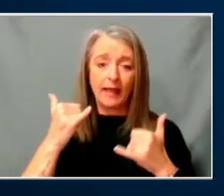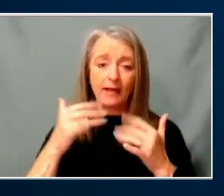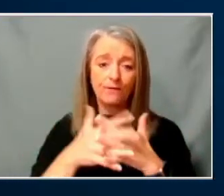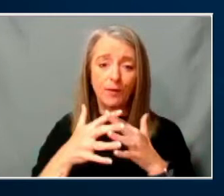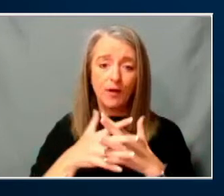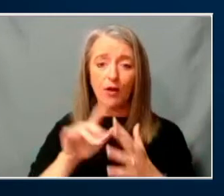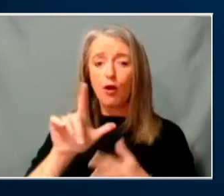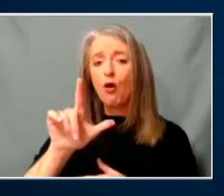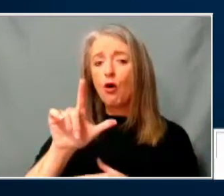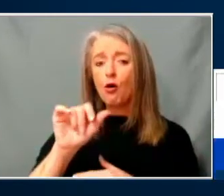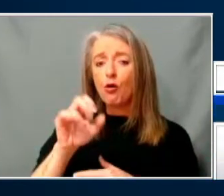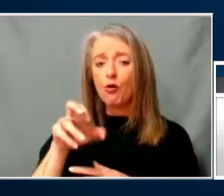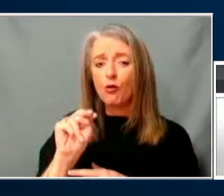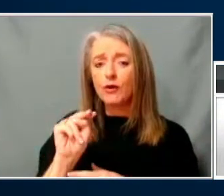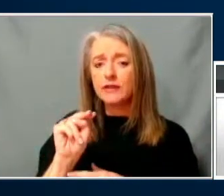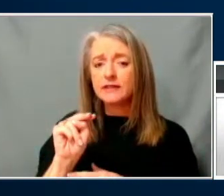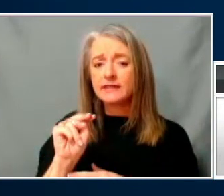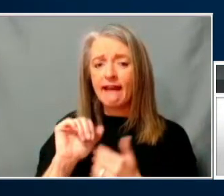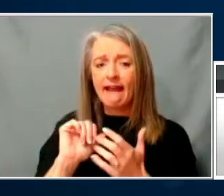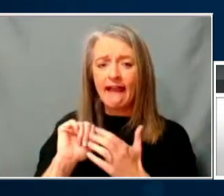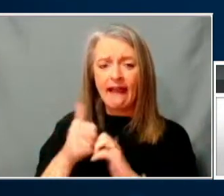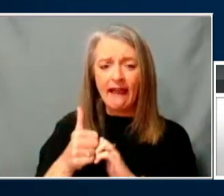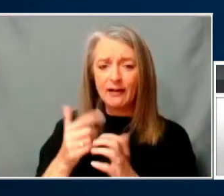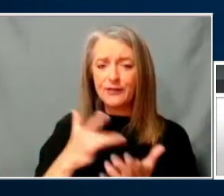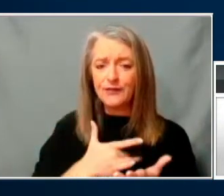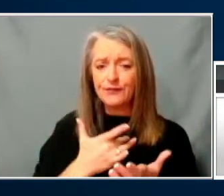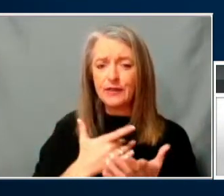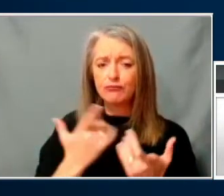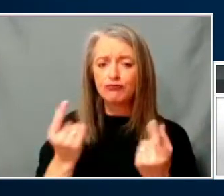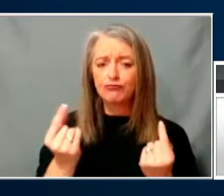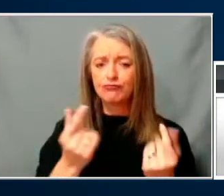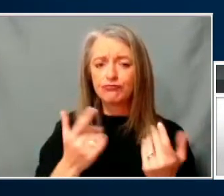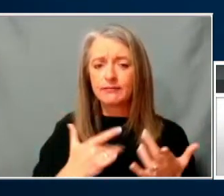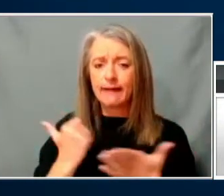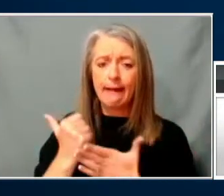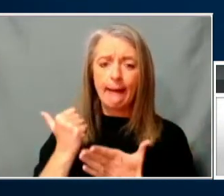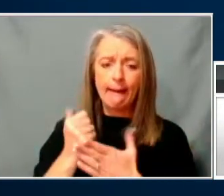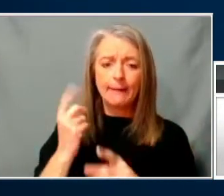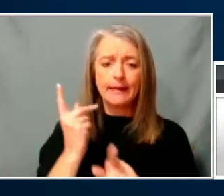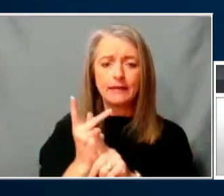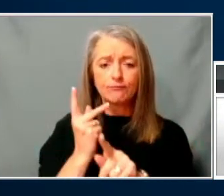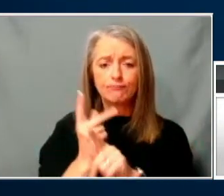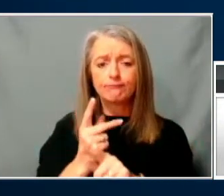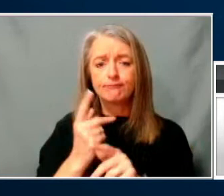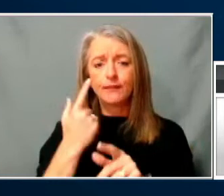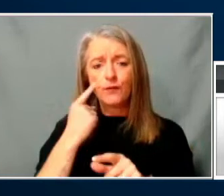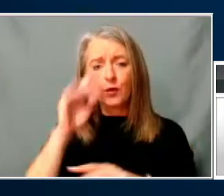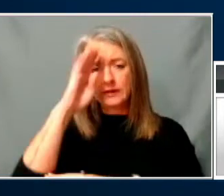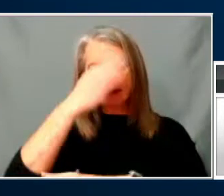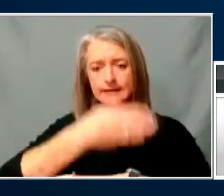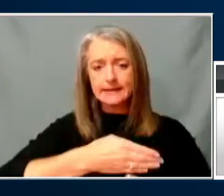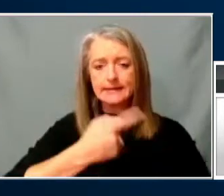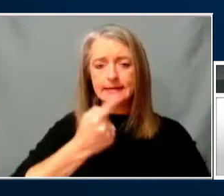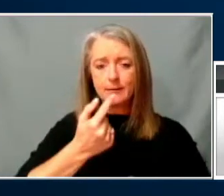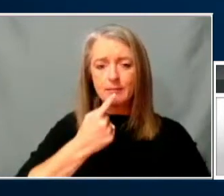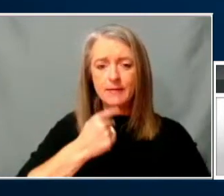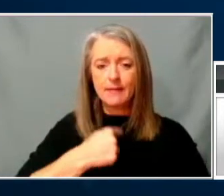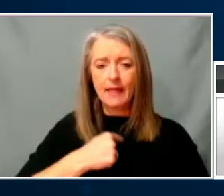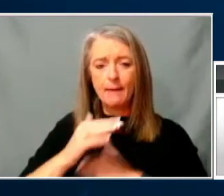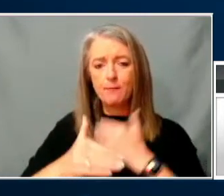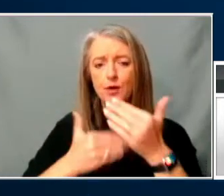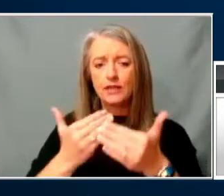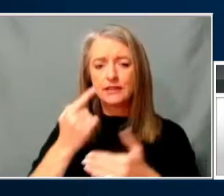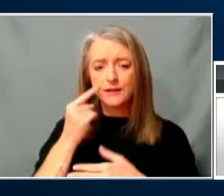what's that like, trying to help navigate all that and trying to make sure that you're getting the right care for your son? Tell us a little bit about that process for